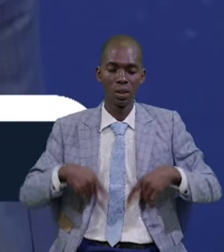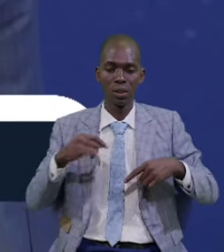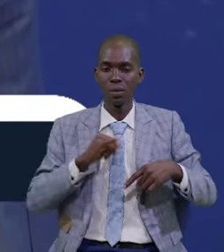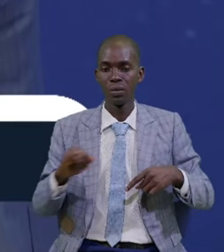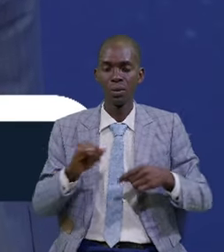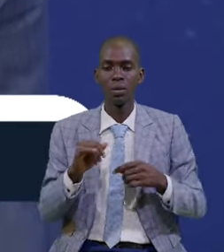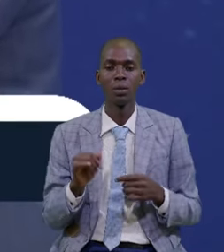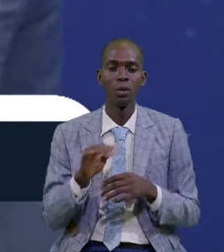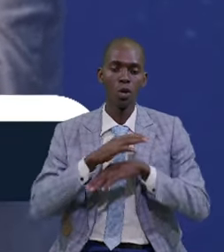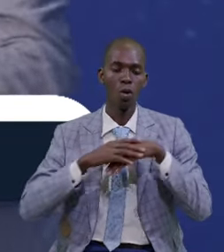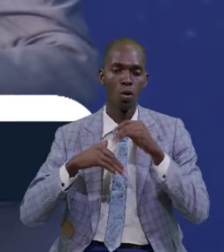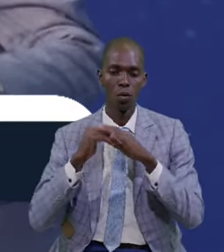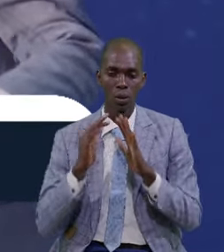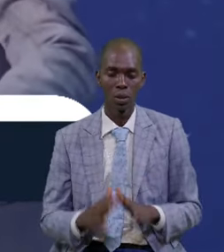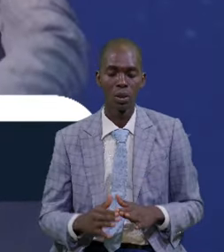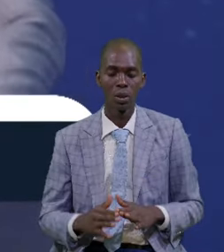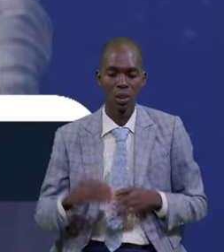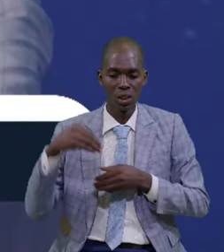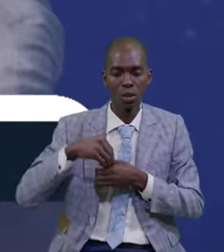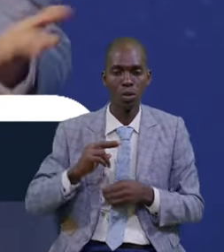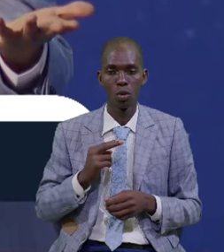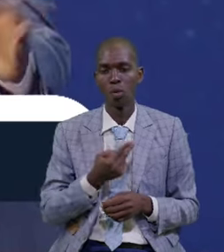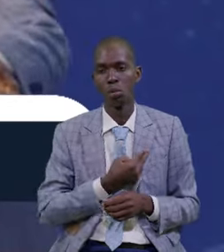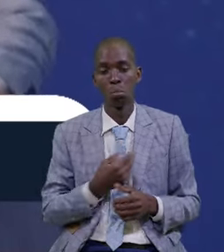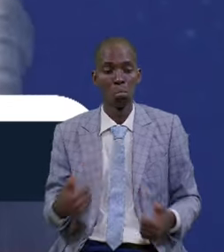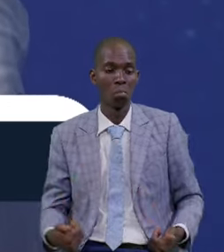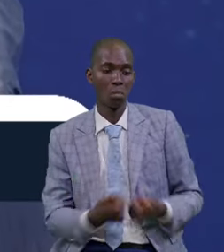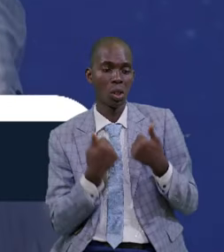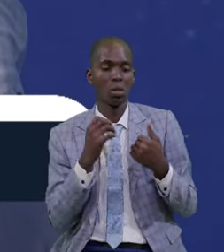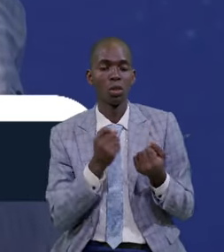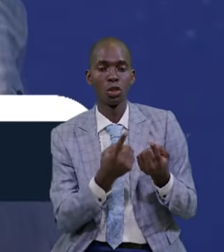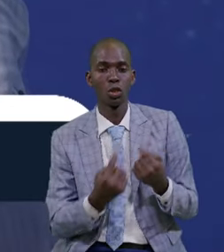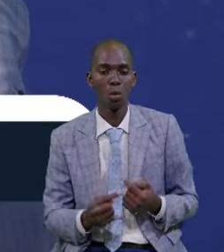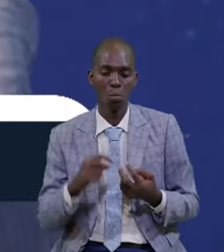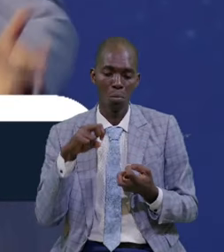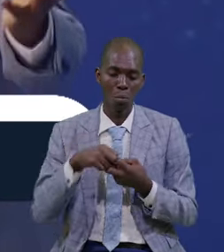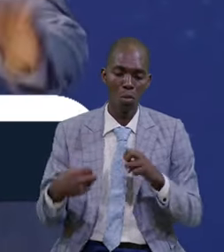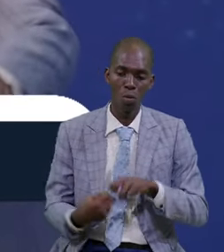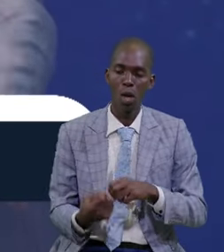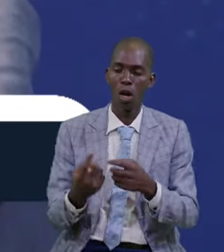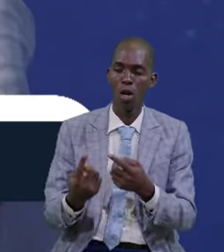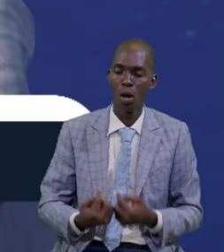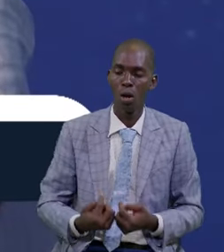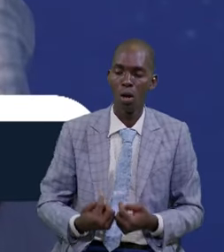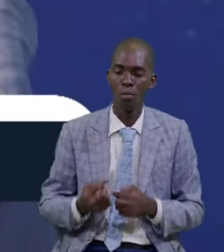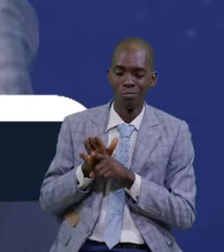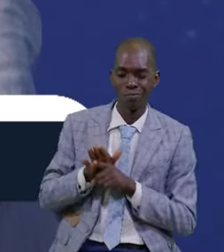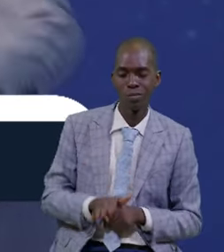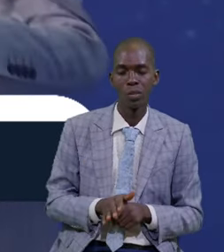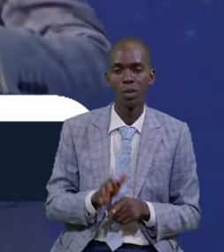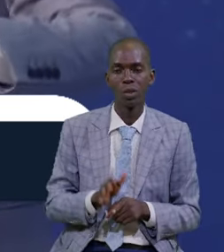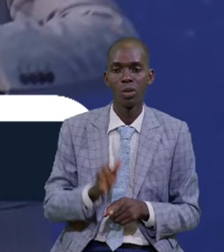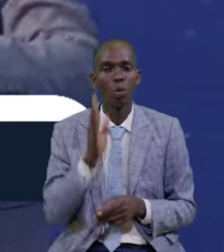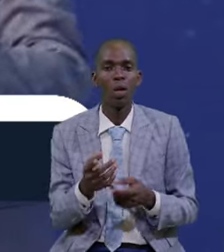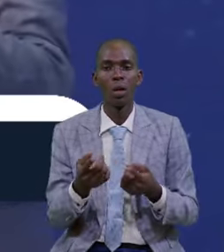inside us. Challenges will come. Problems will come. Pressures will come. And